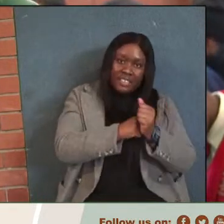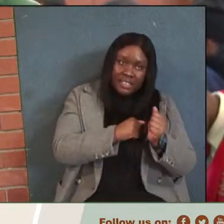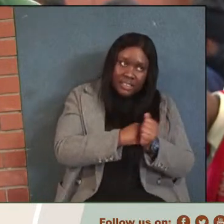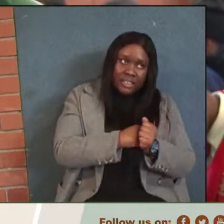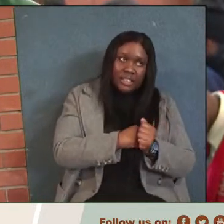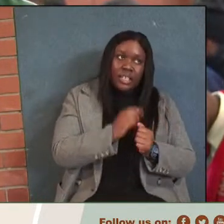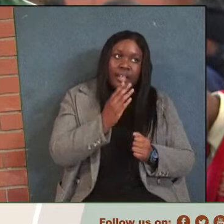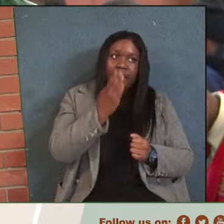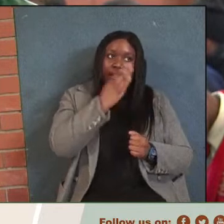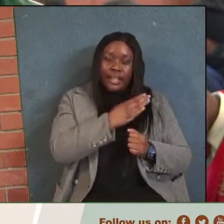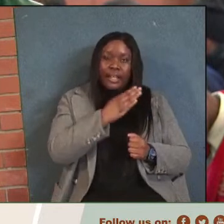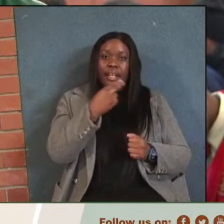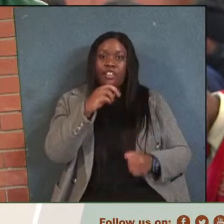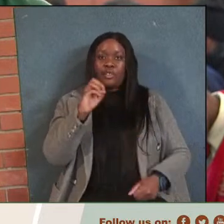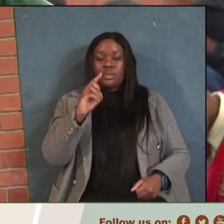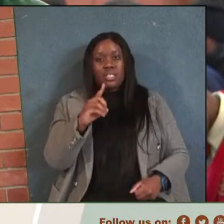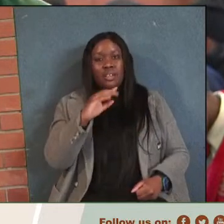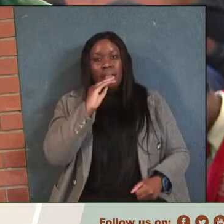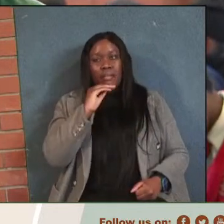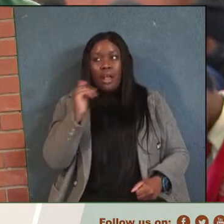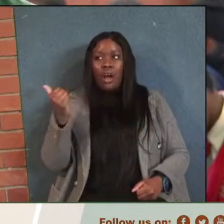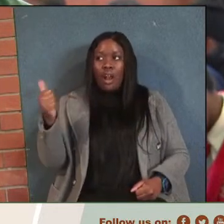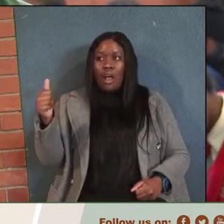head of department. And that process can take